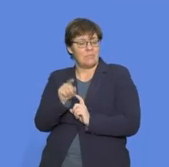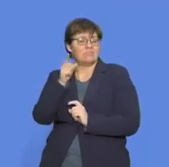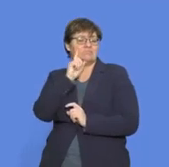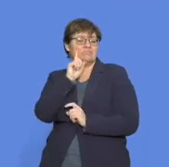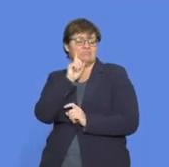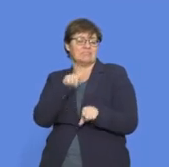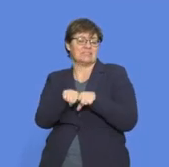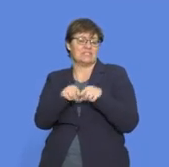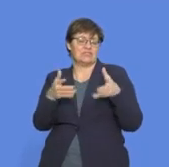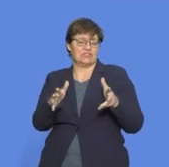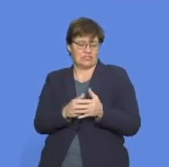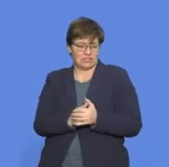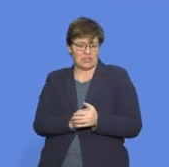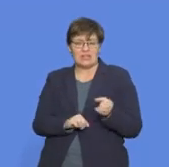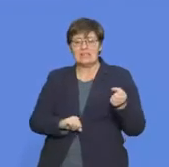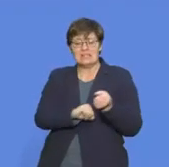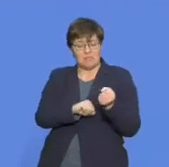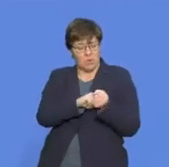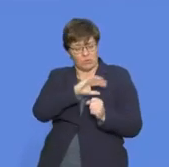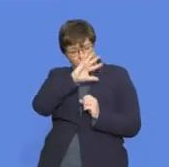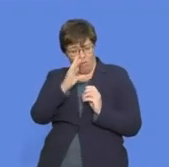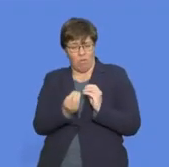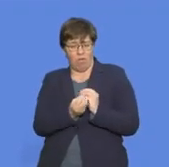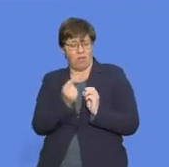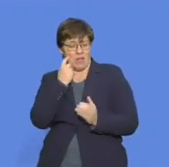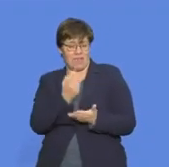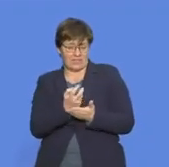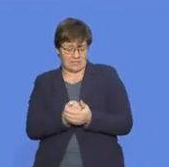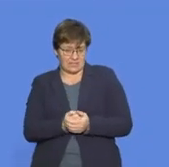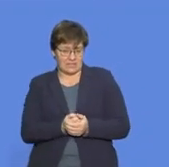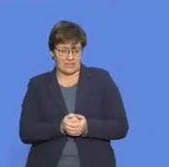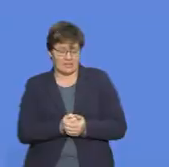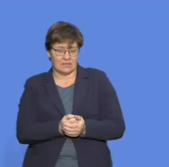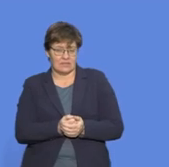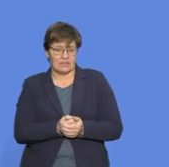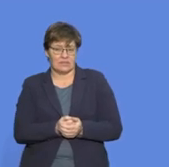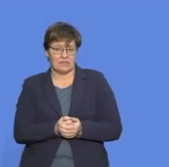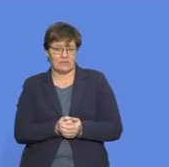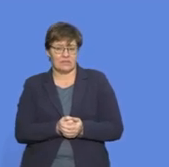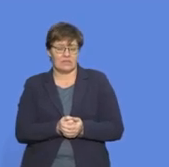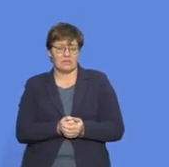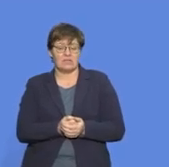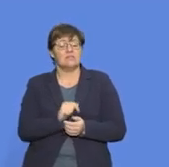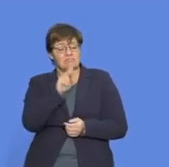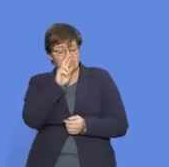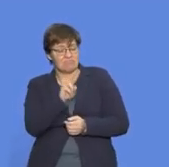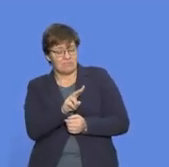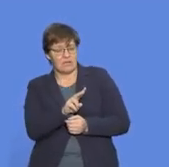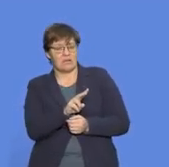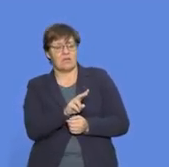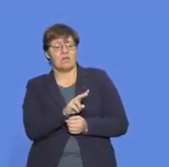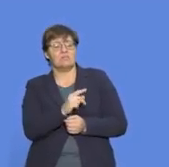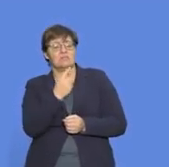is supported by all of this evidence, and we can see that there, therefore we say that